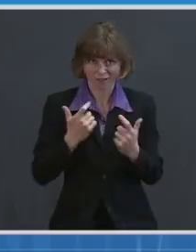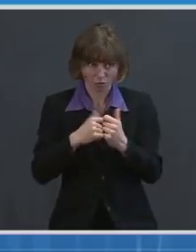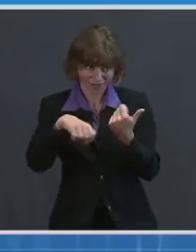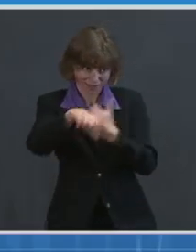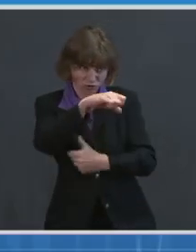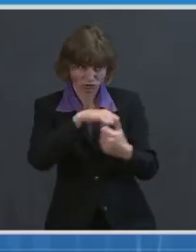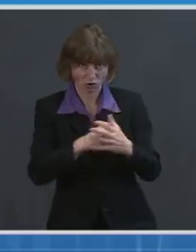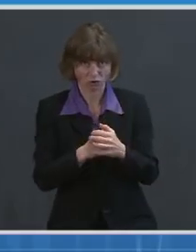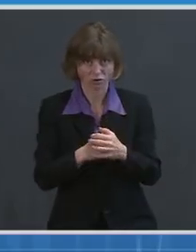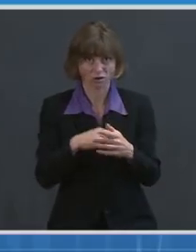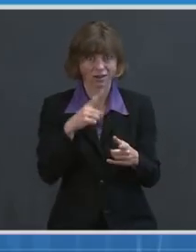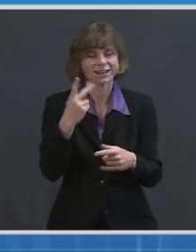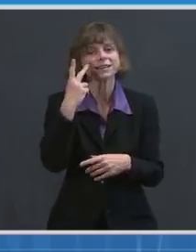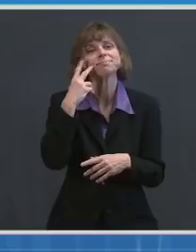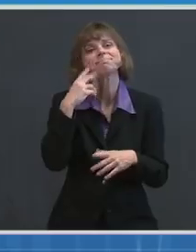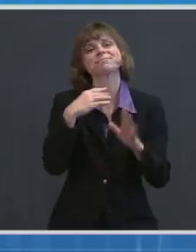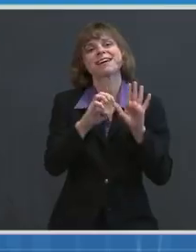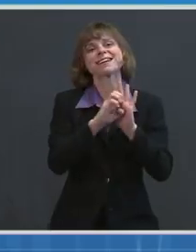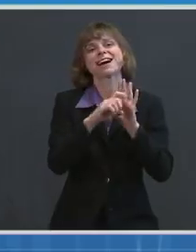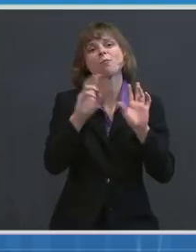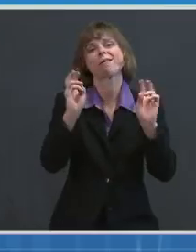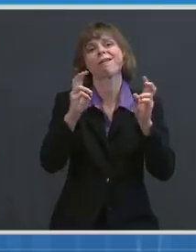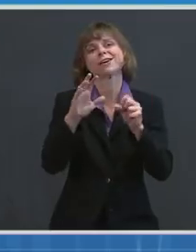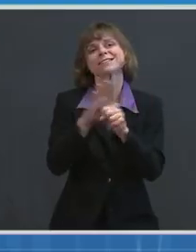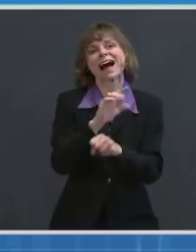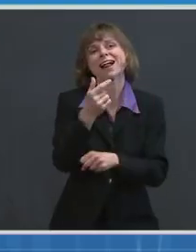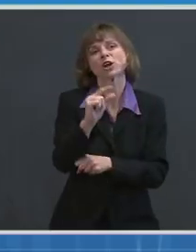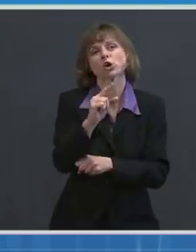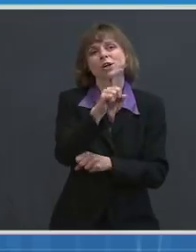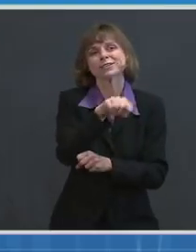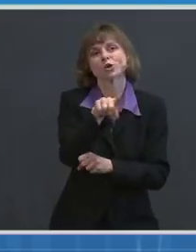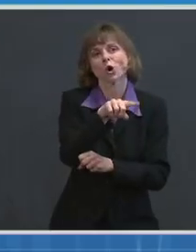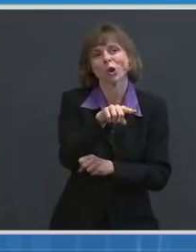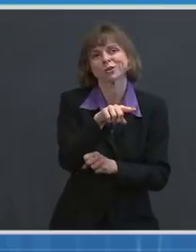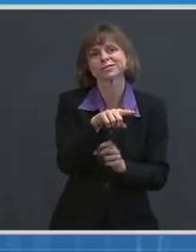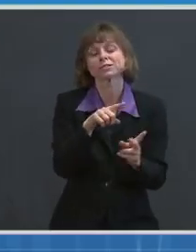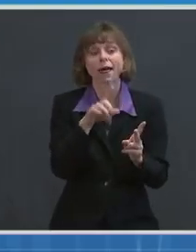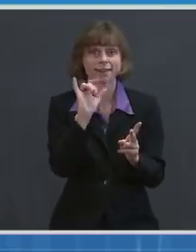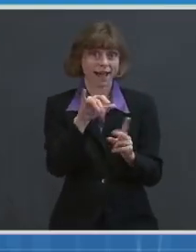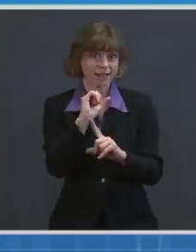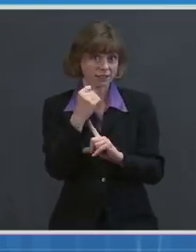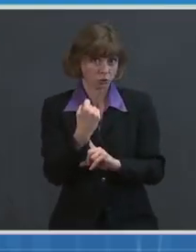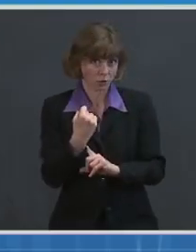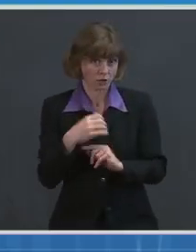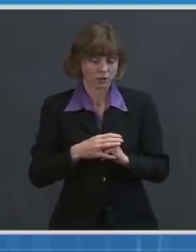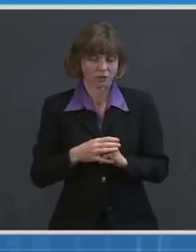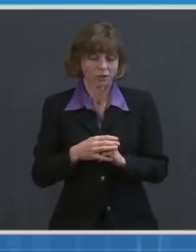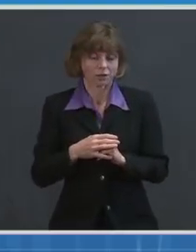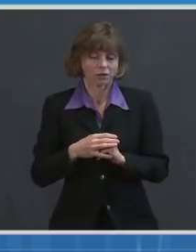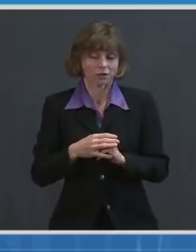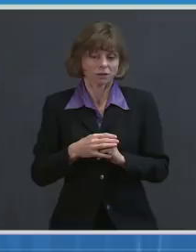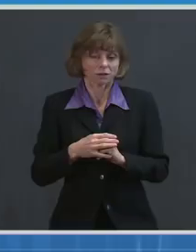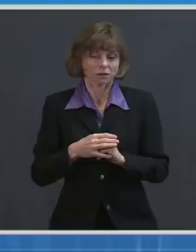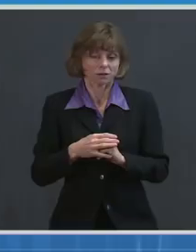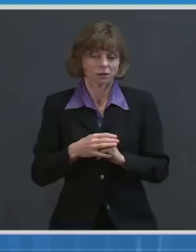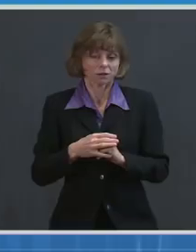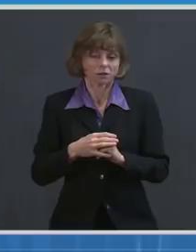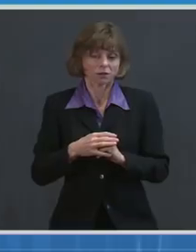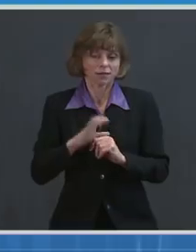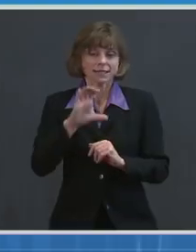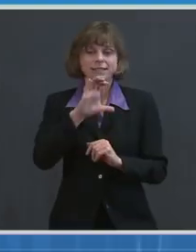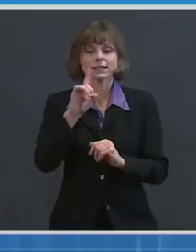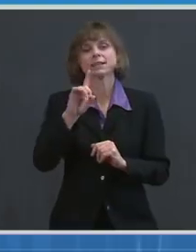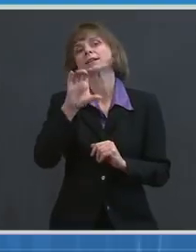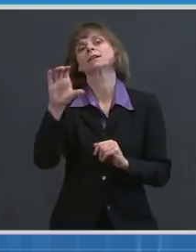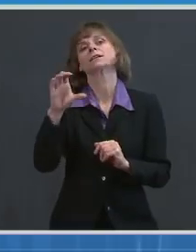by solid green circles. In this scenario, CDC recommends that fully vaccinated people can